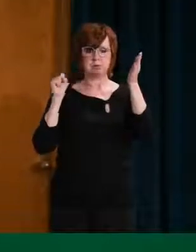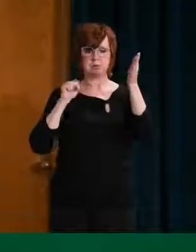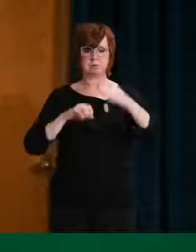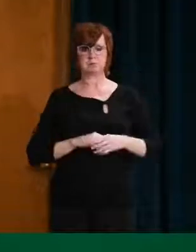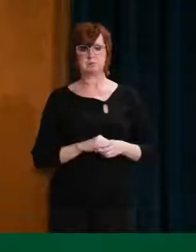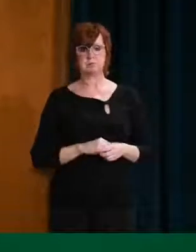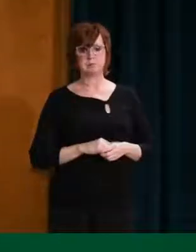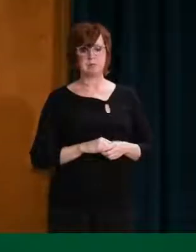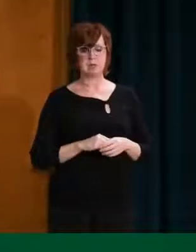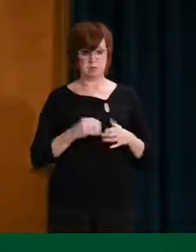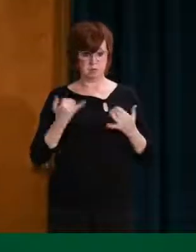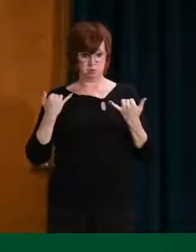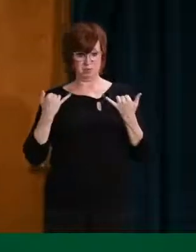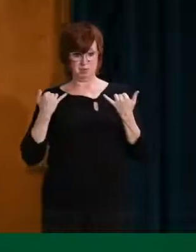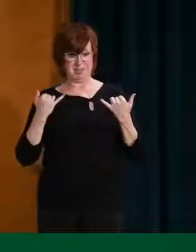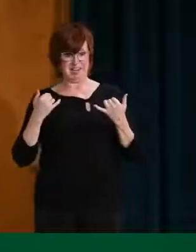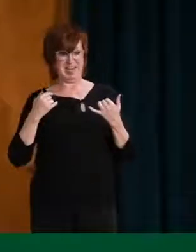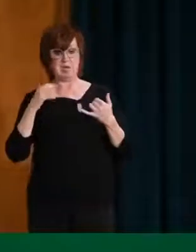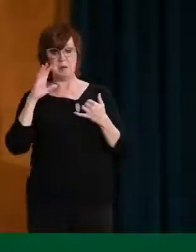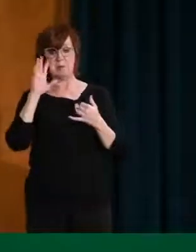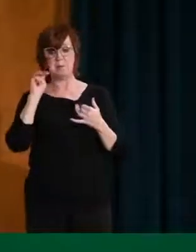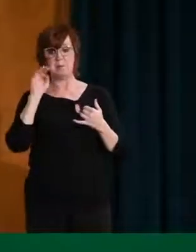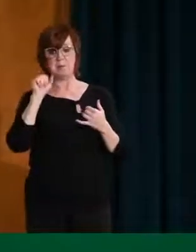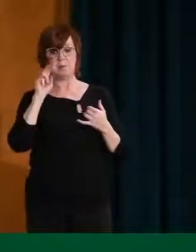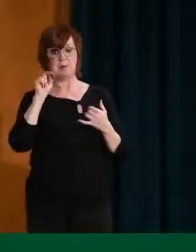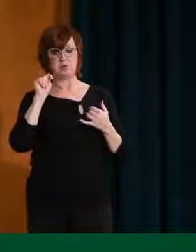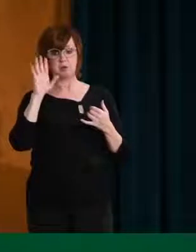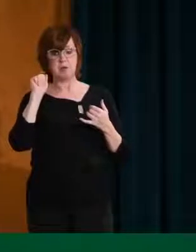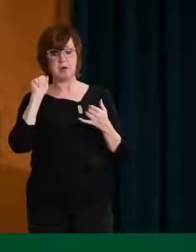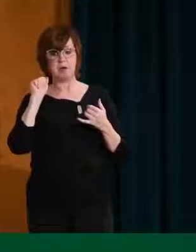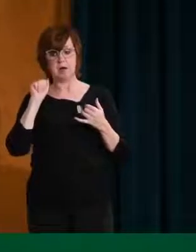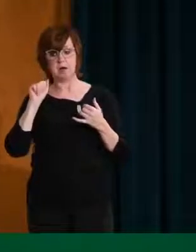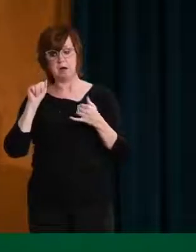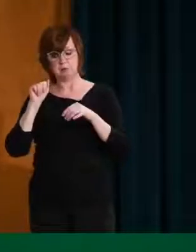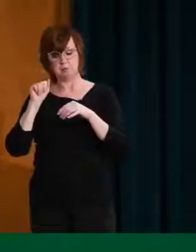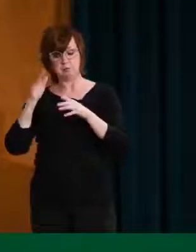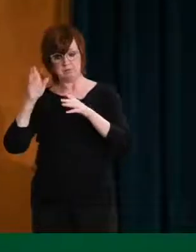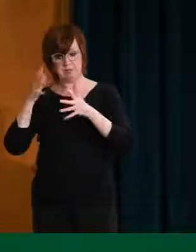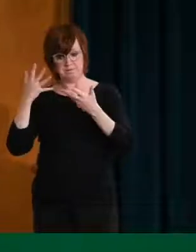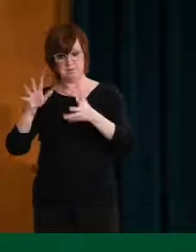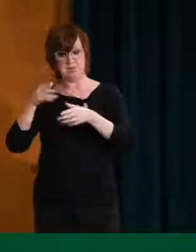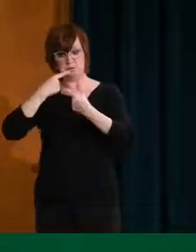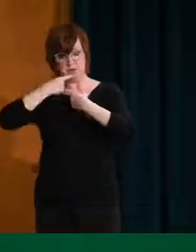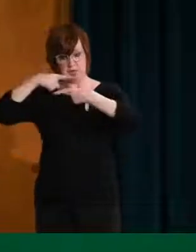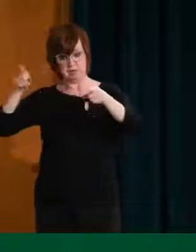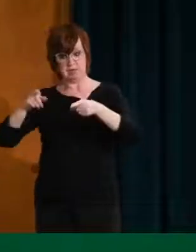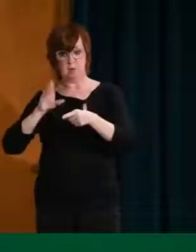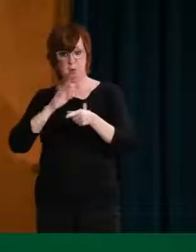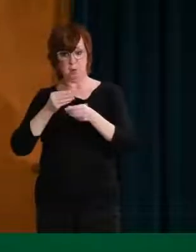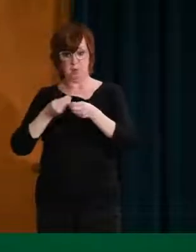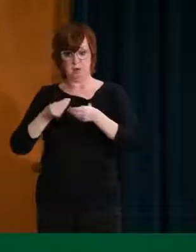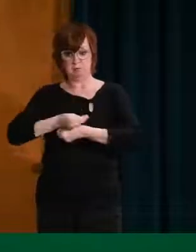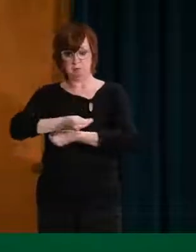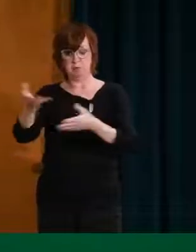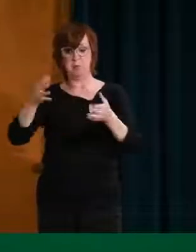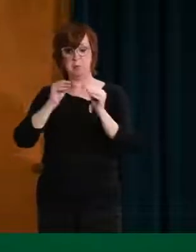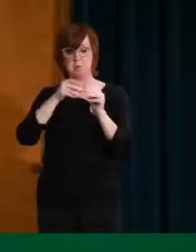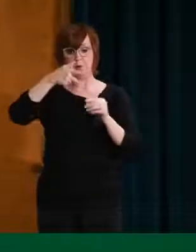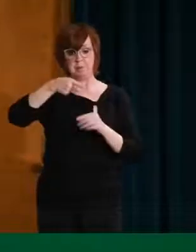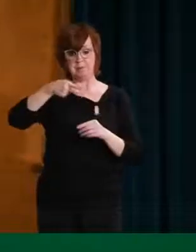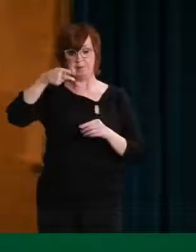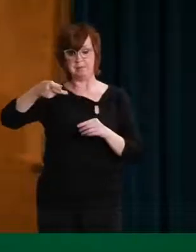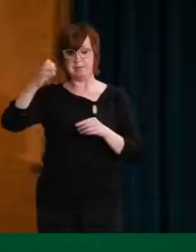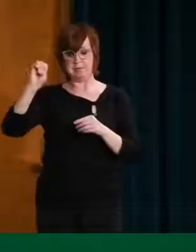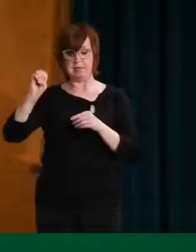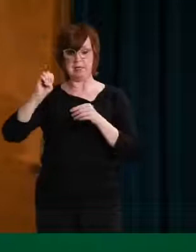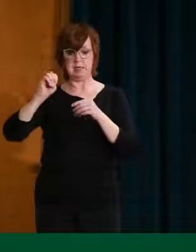wondering, Manitoba today announced that they're expanding the use of PPEs, not just for people that are on the front lines